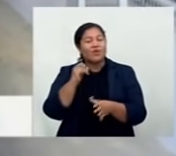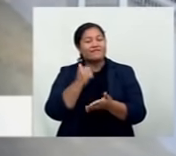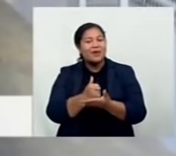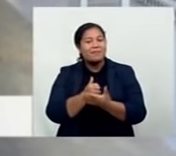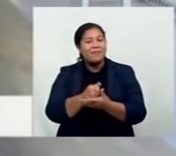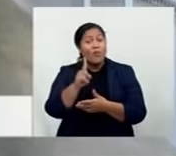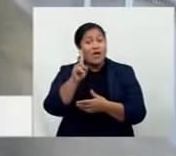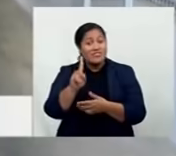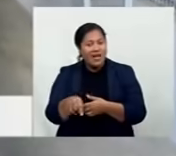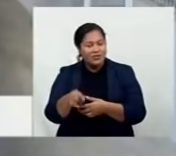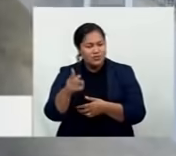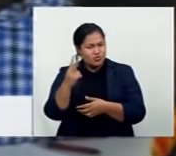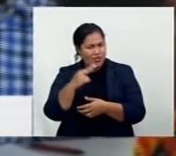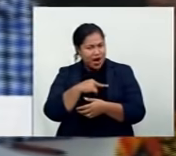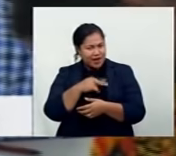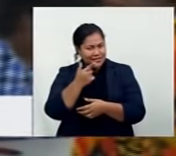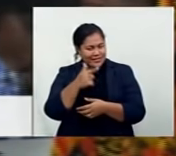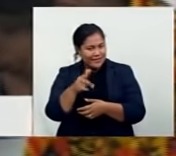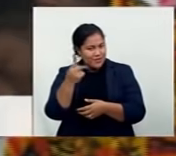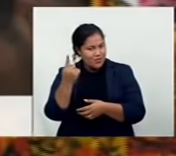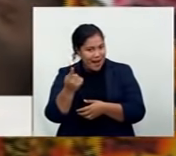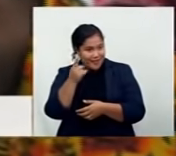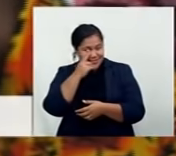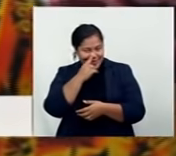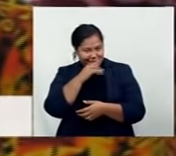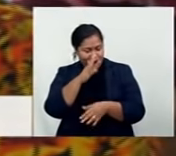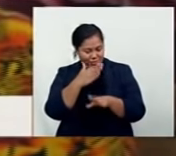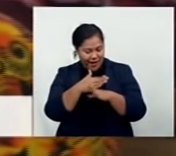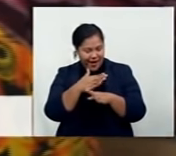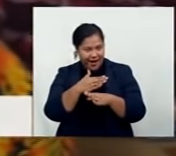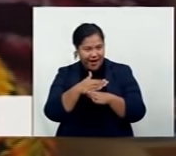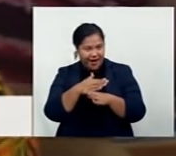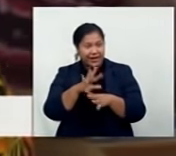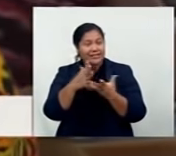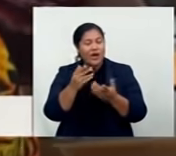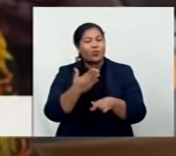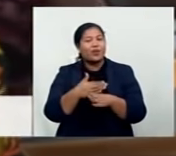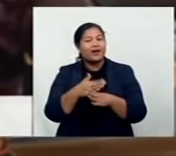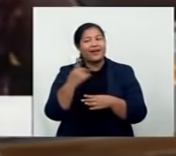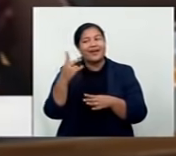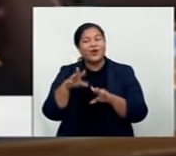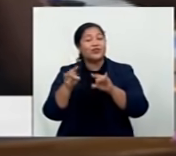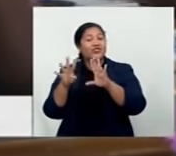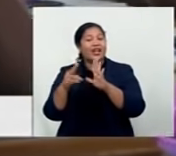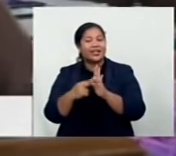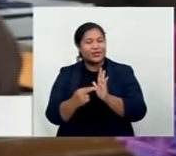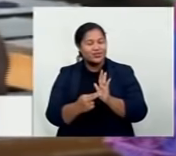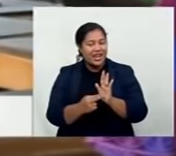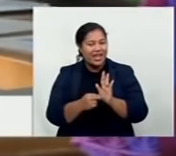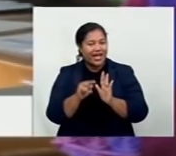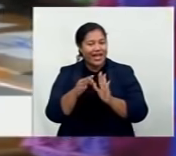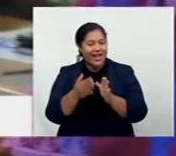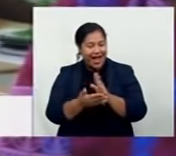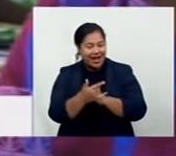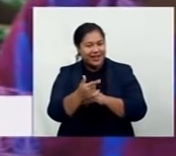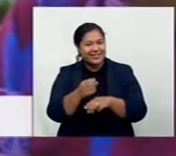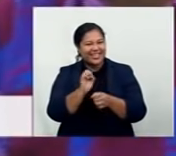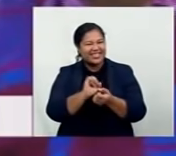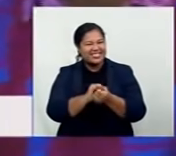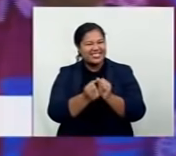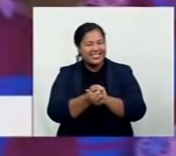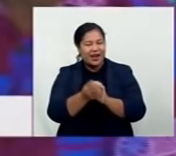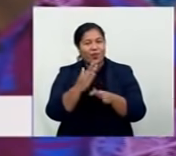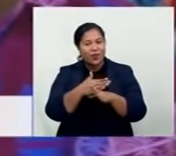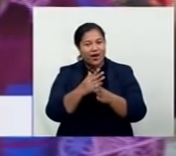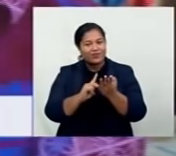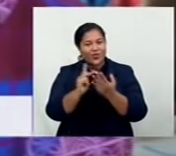that 1,271 Fijian workers are currently working in Australia and New Zealand under the Seasonal Workers Program